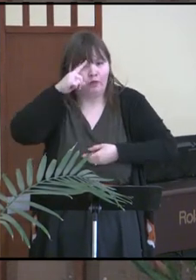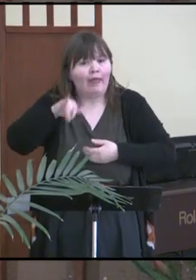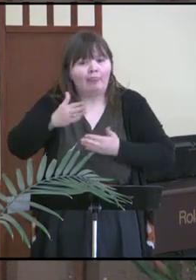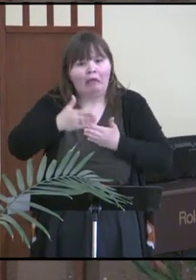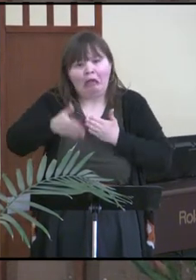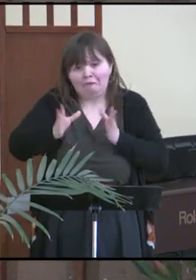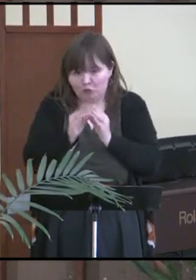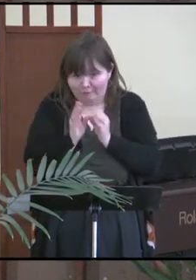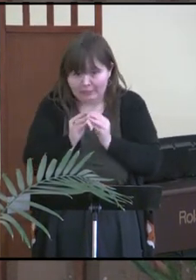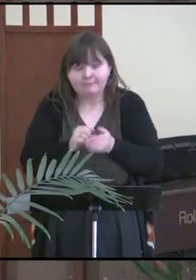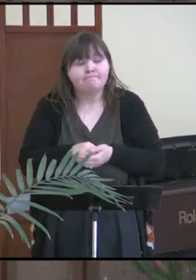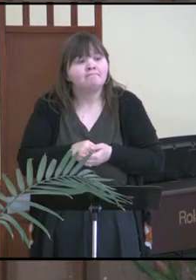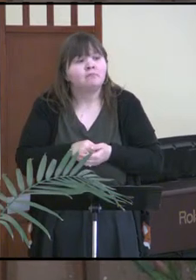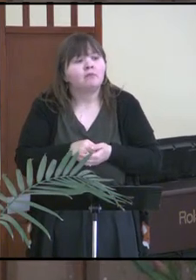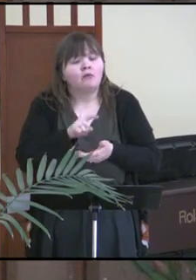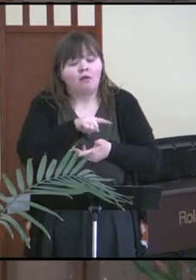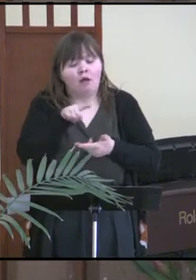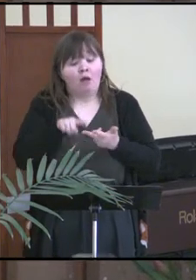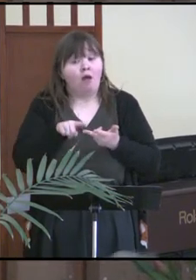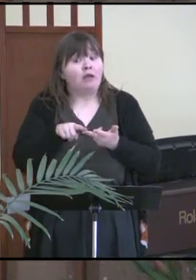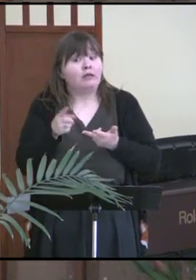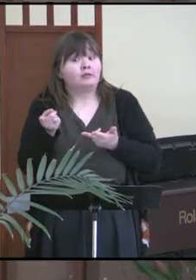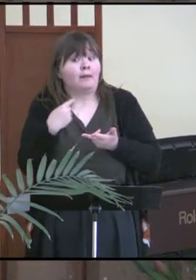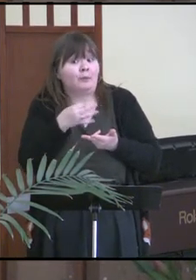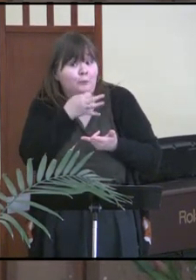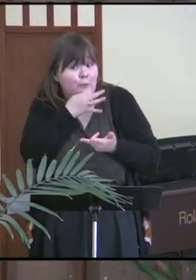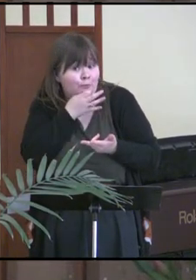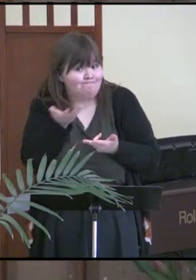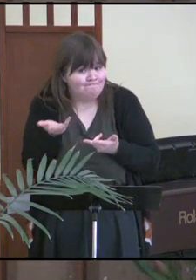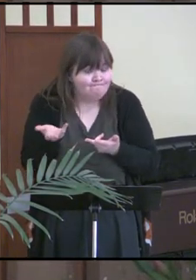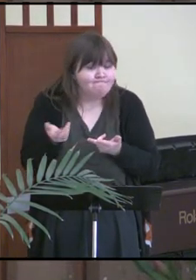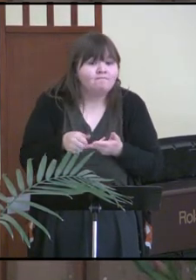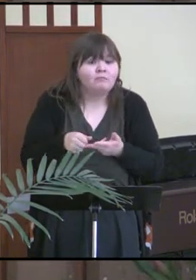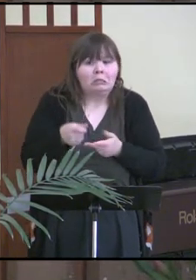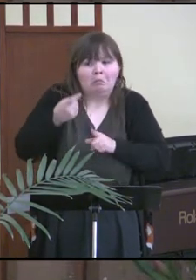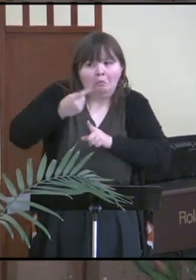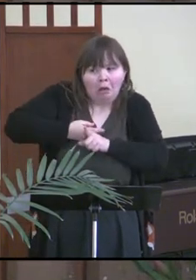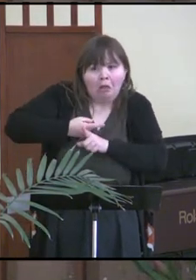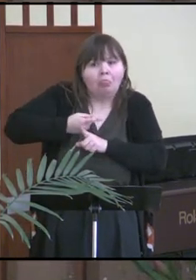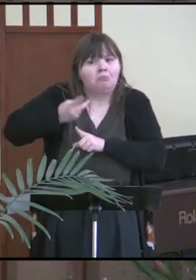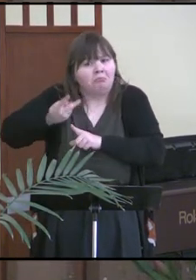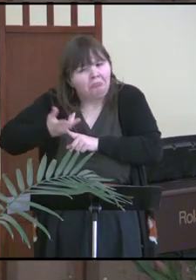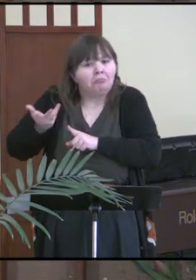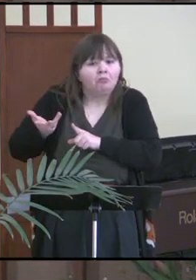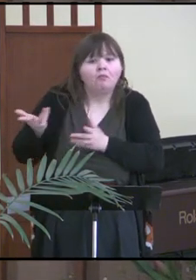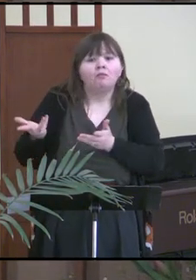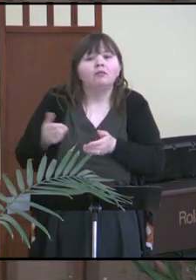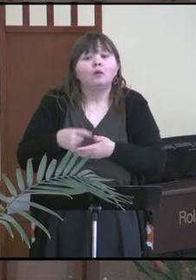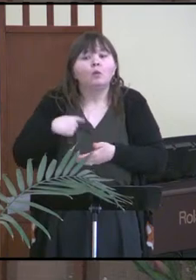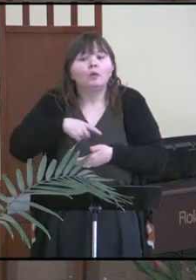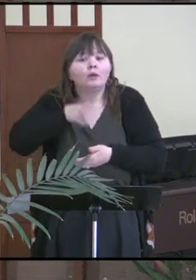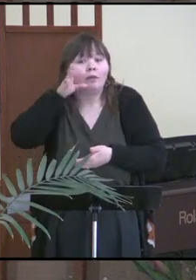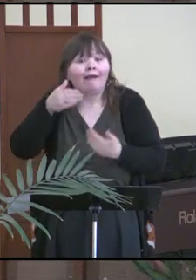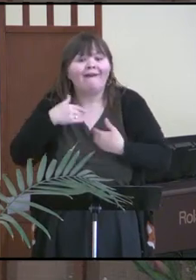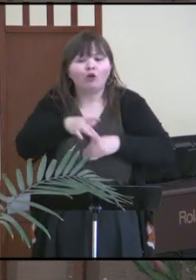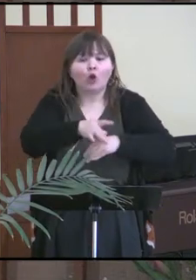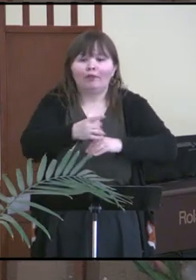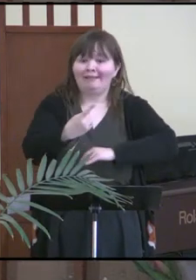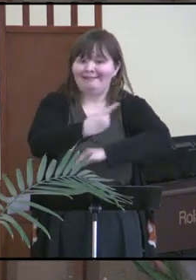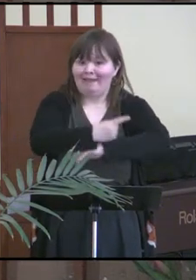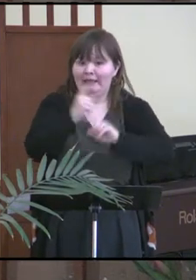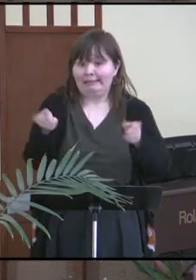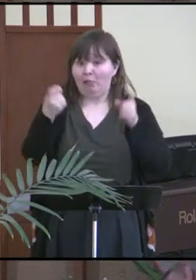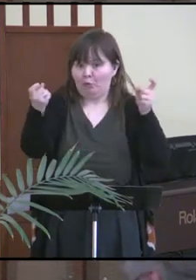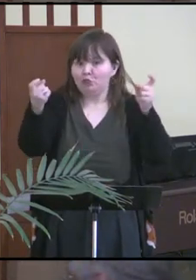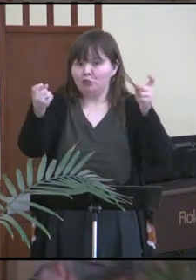service. A couple of things that are coming up in the next month or so. We will have an Earth Day